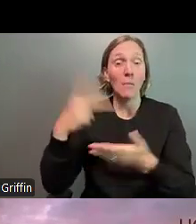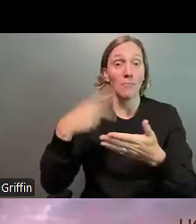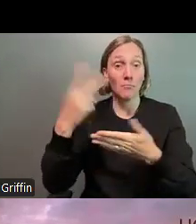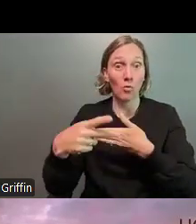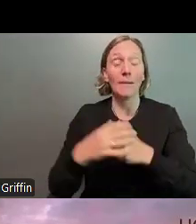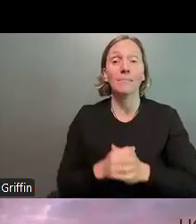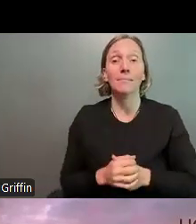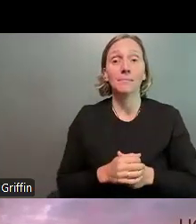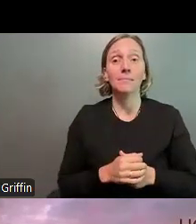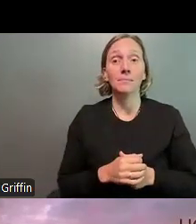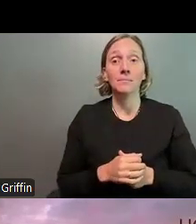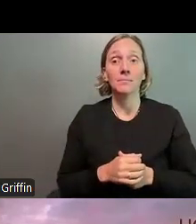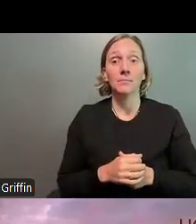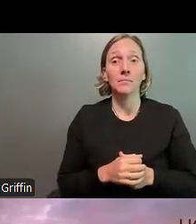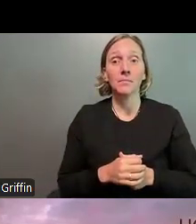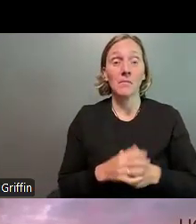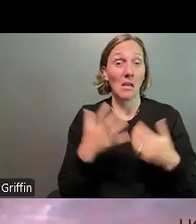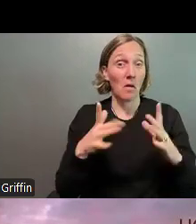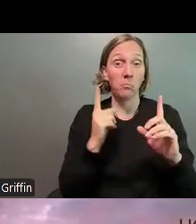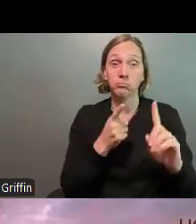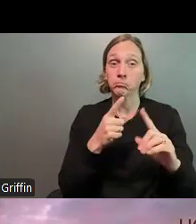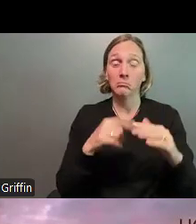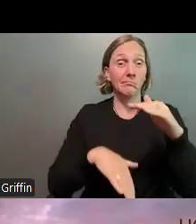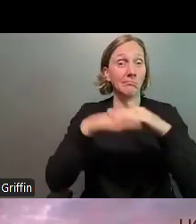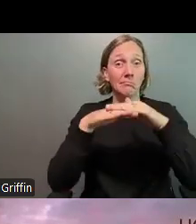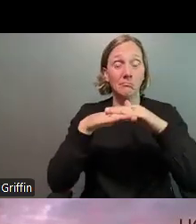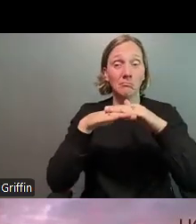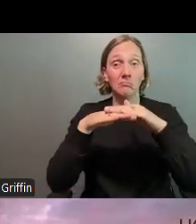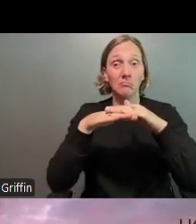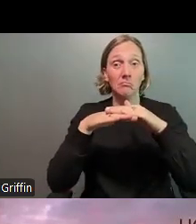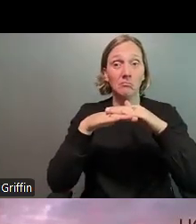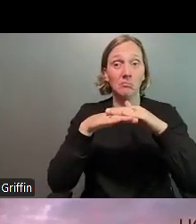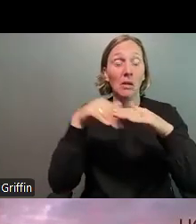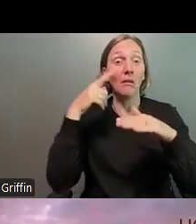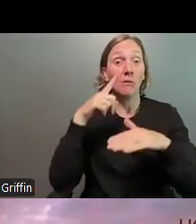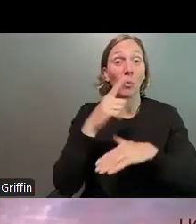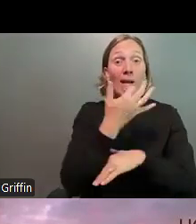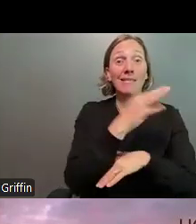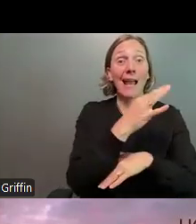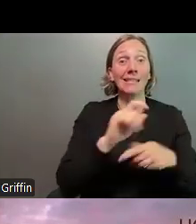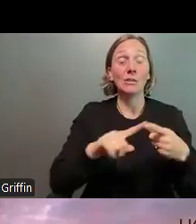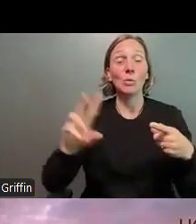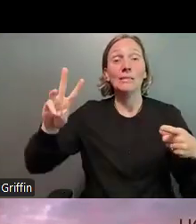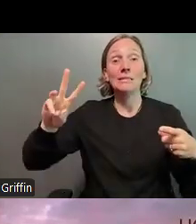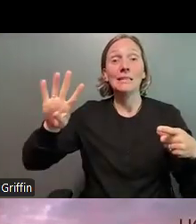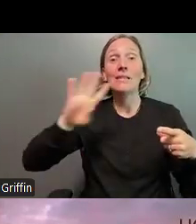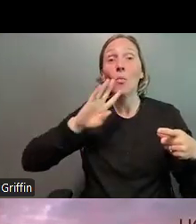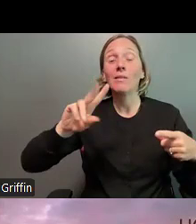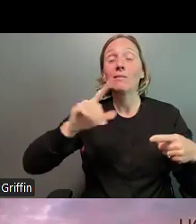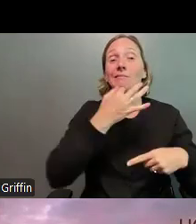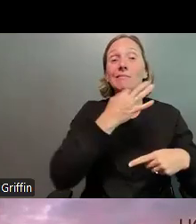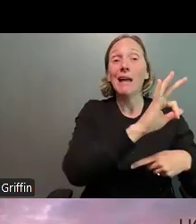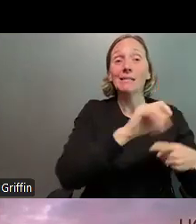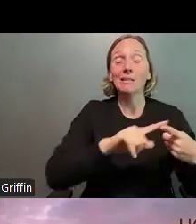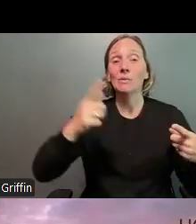our goal, our cap for enrollment for our 19 to 64-year-old population as